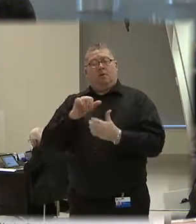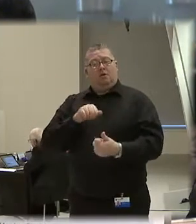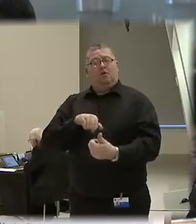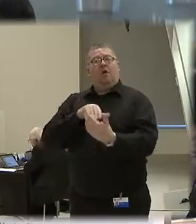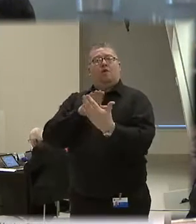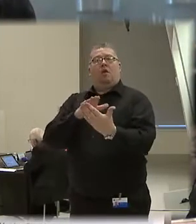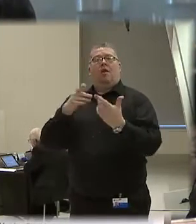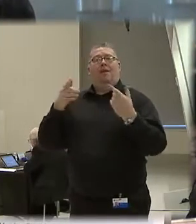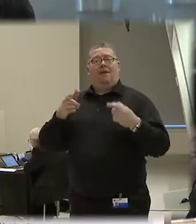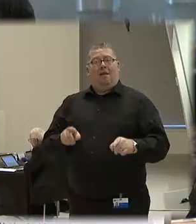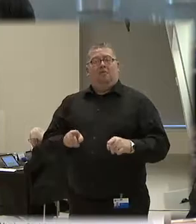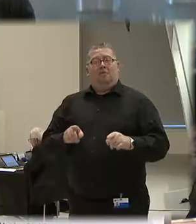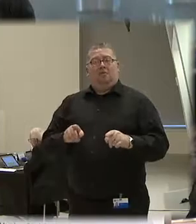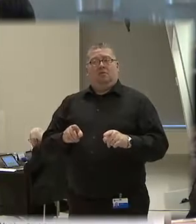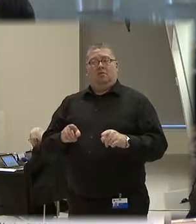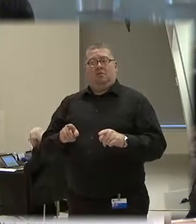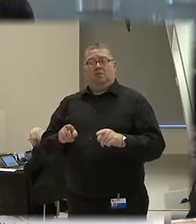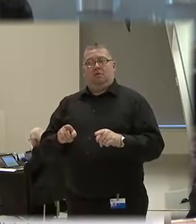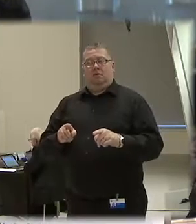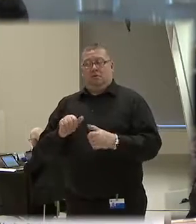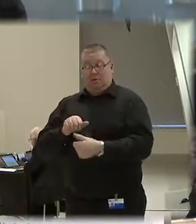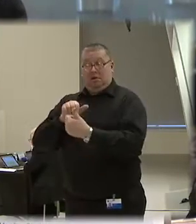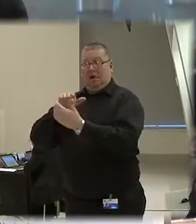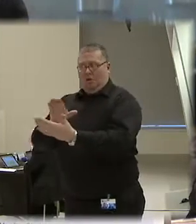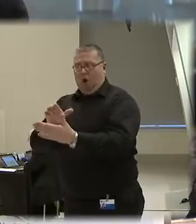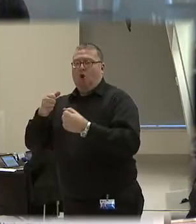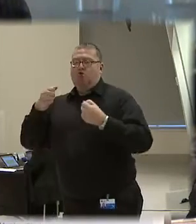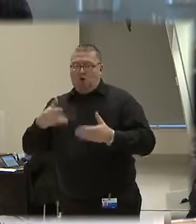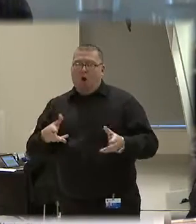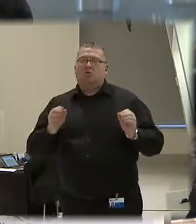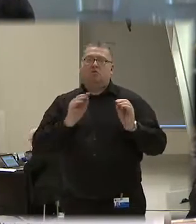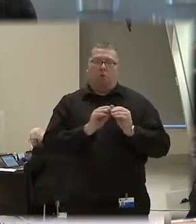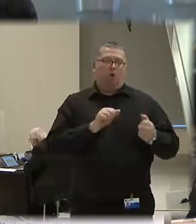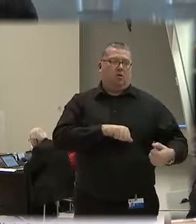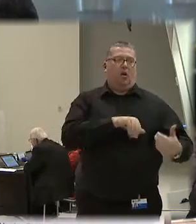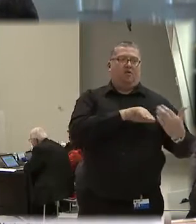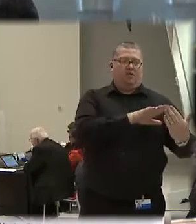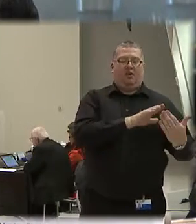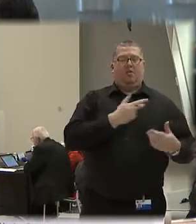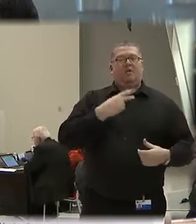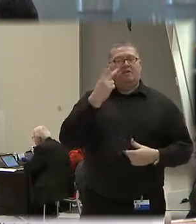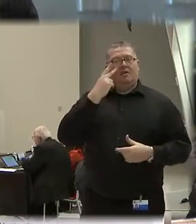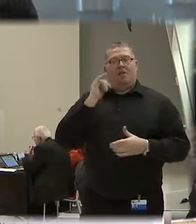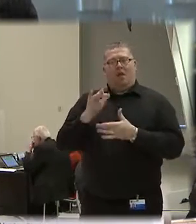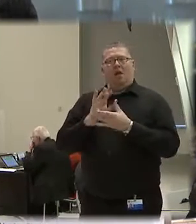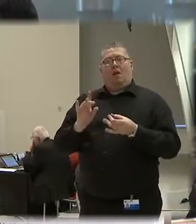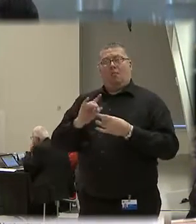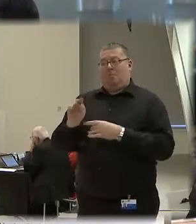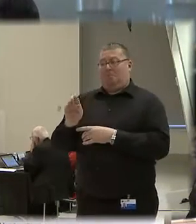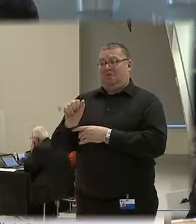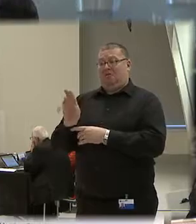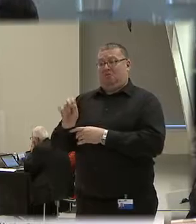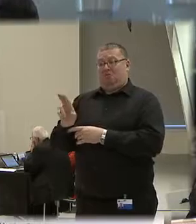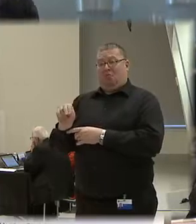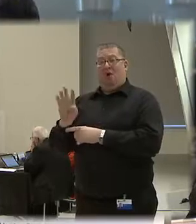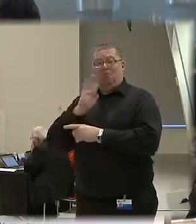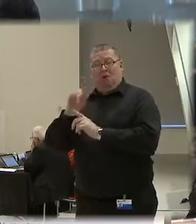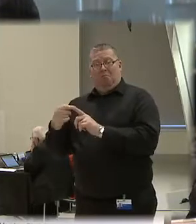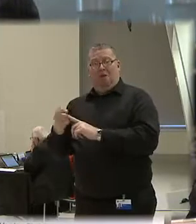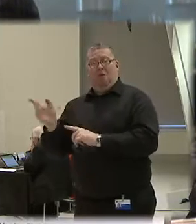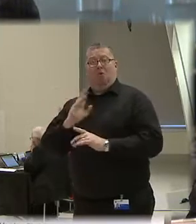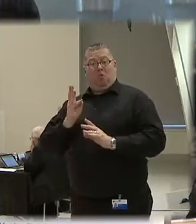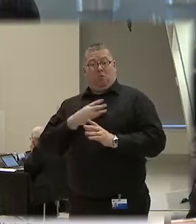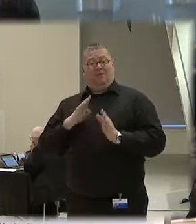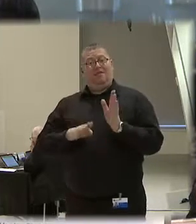confrontation begets confrontation. And I think I'm echoing Ms. Brown's comments at this point. We developed a